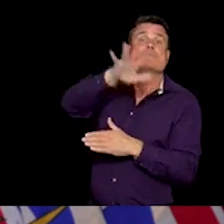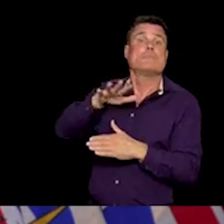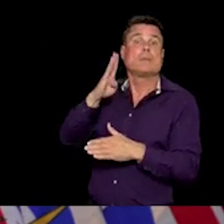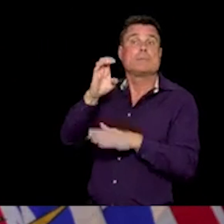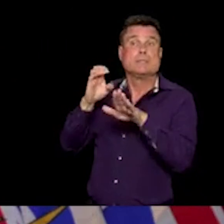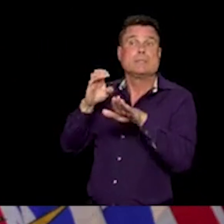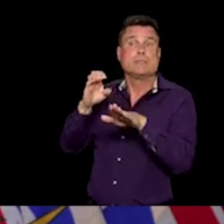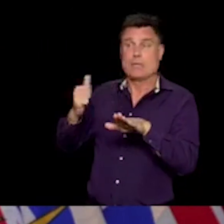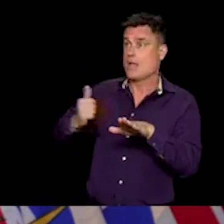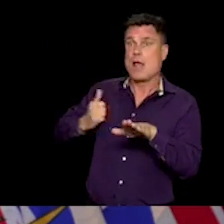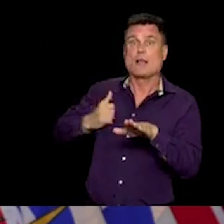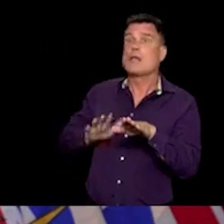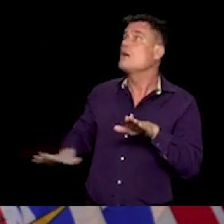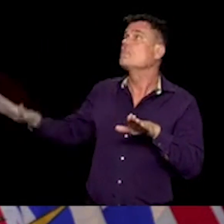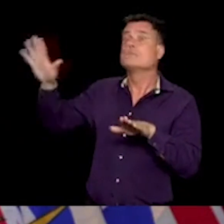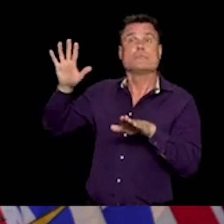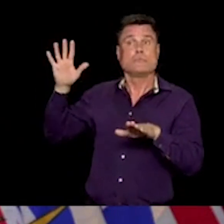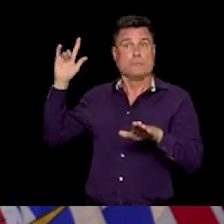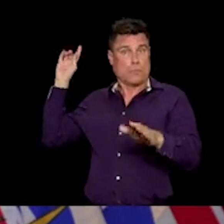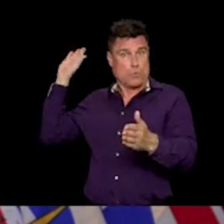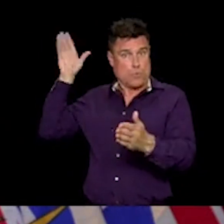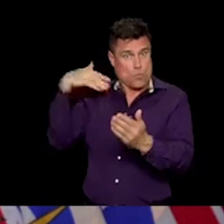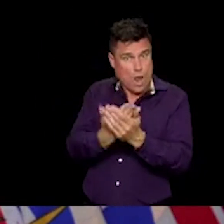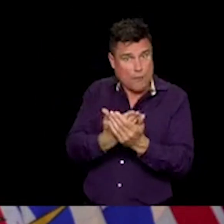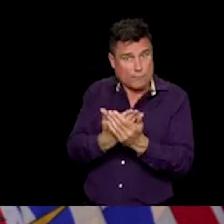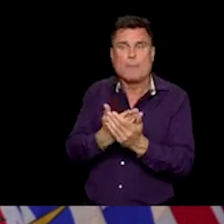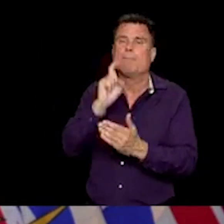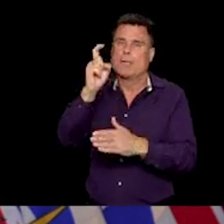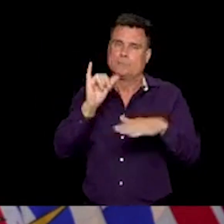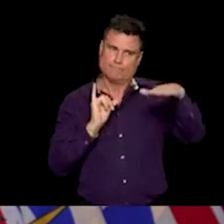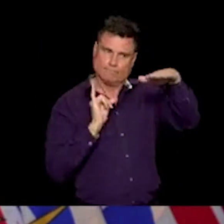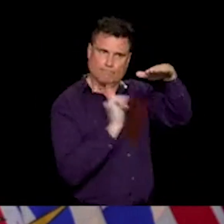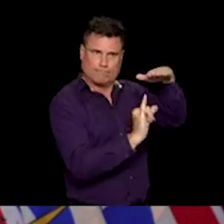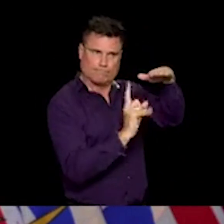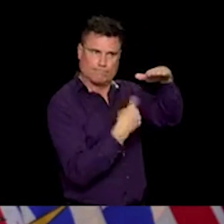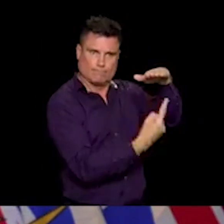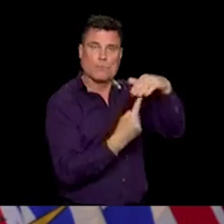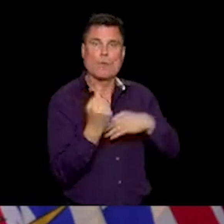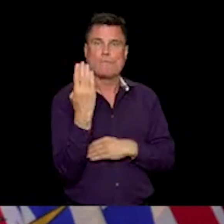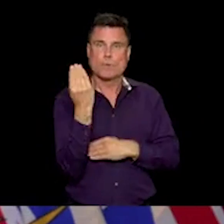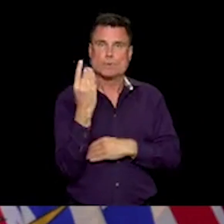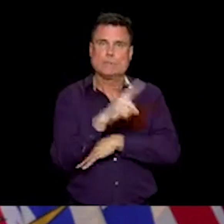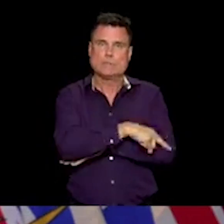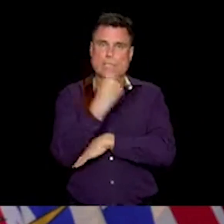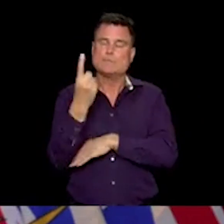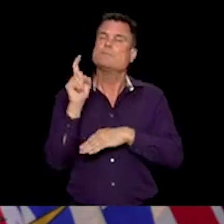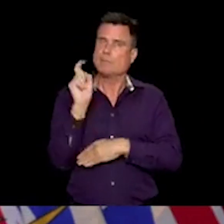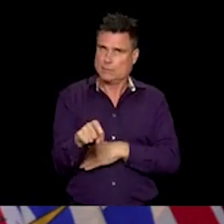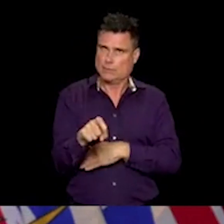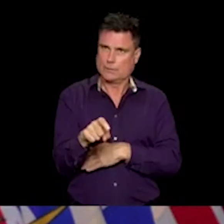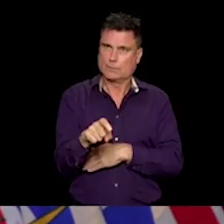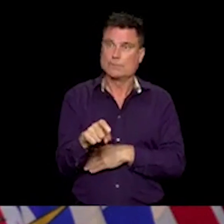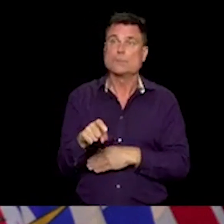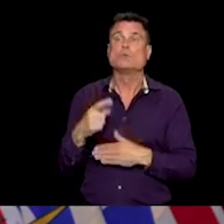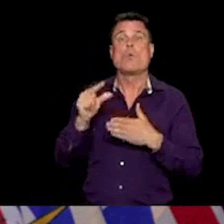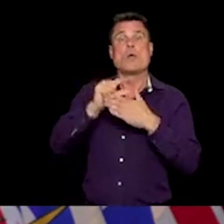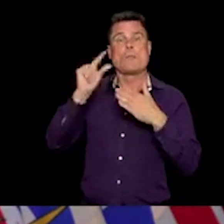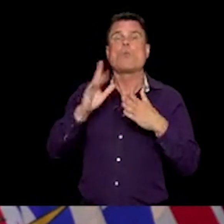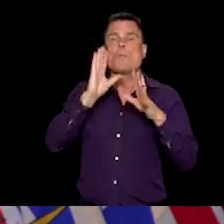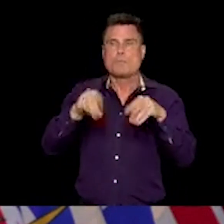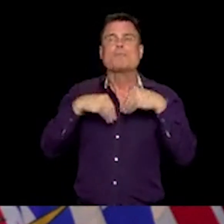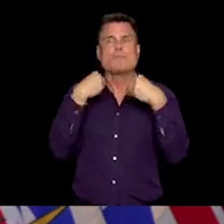over 40,000 travelers who've come into British Columbia either from air or by land, and ensured that they